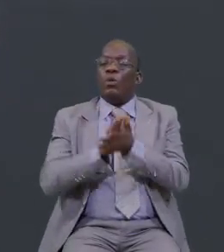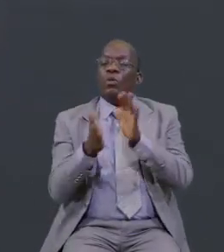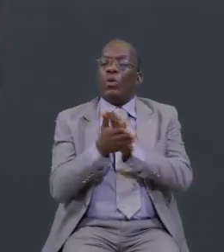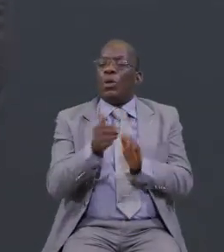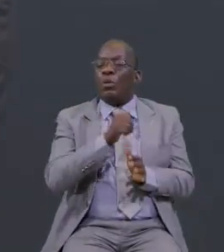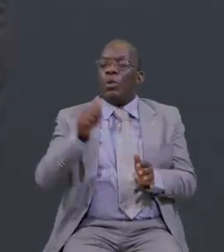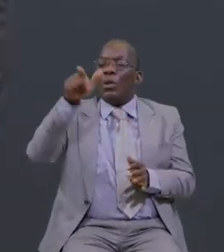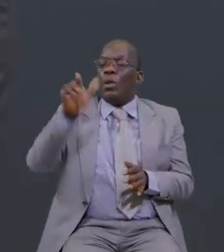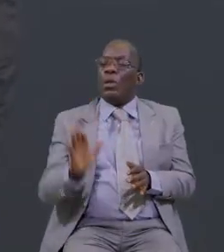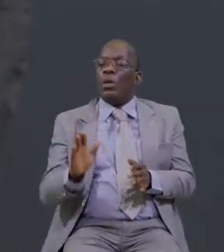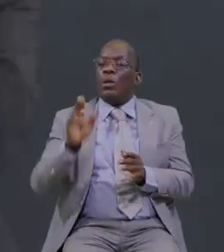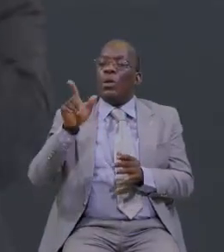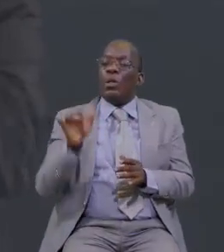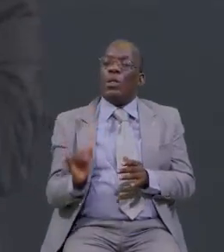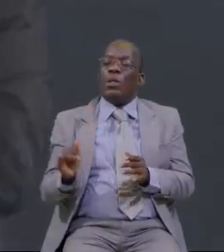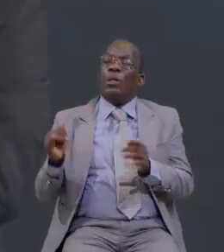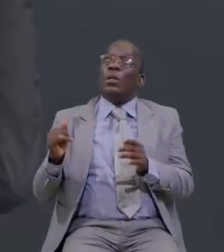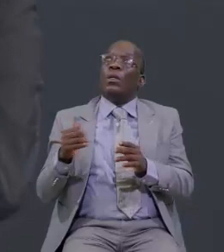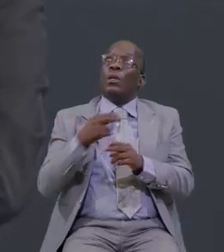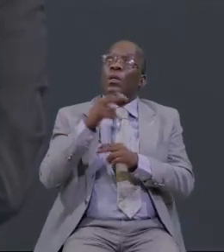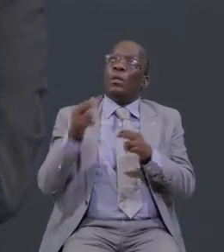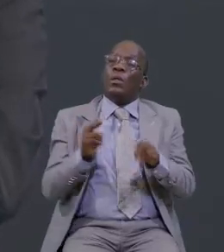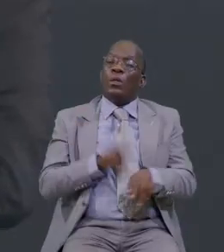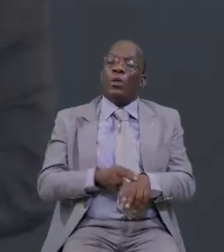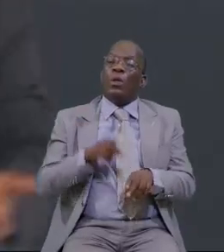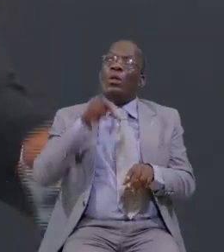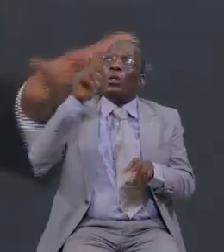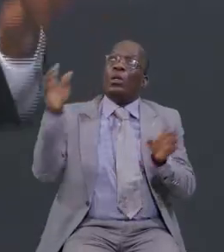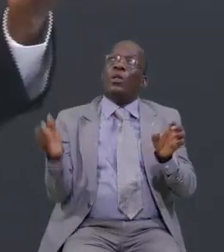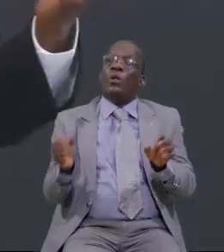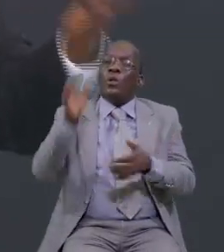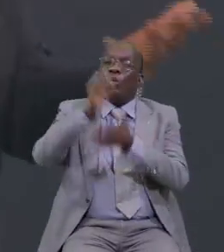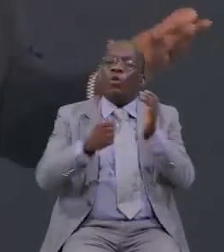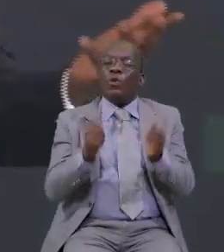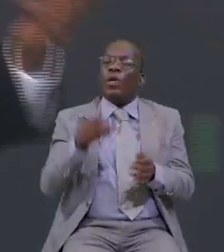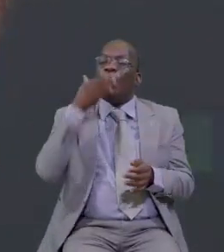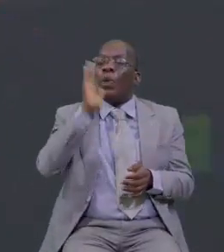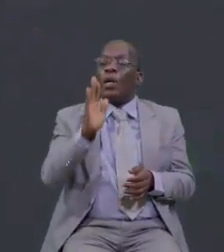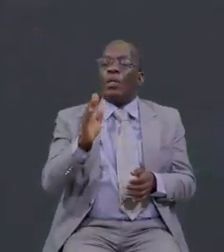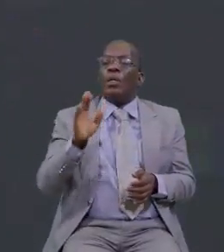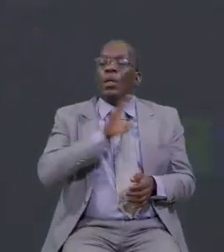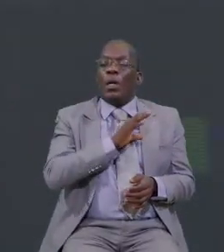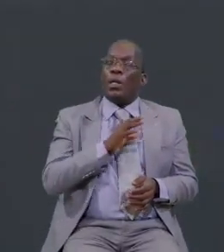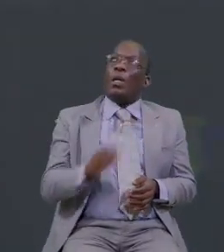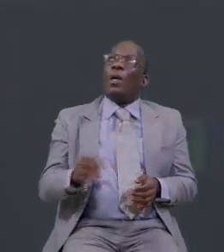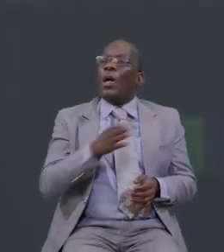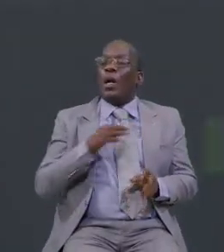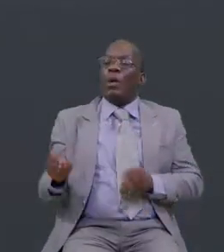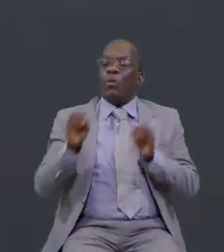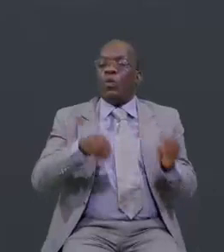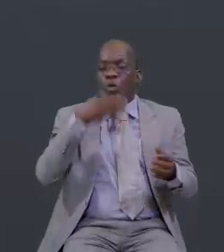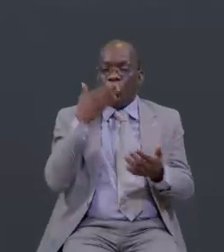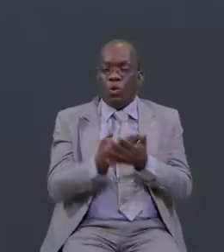He removes the vice and he puts virtue in our life. He makes us have the